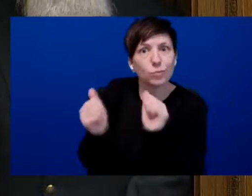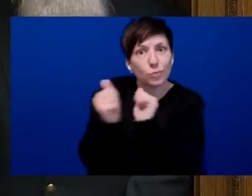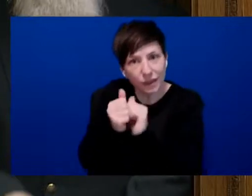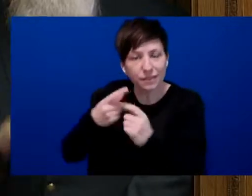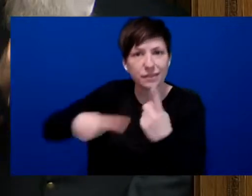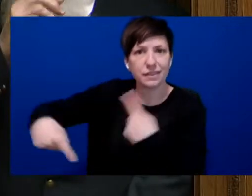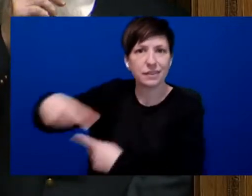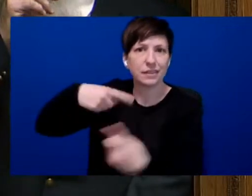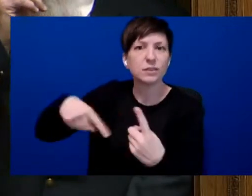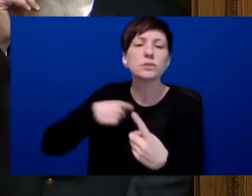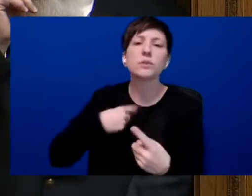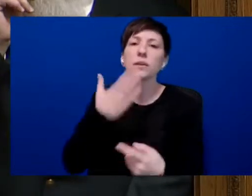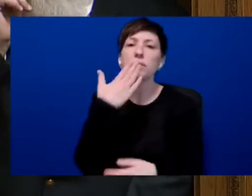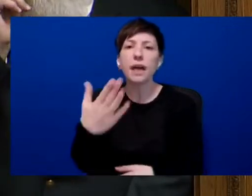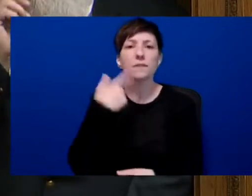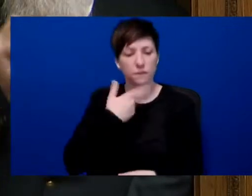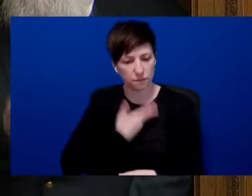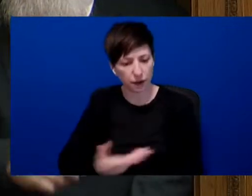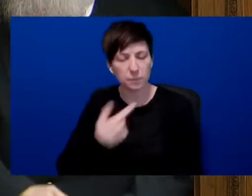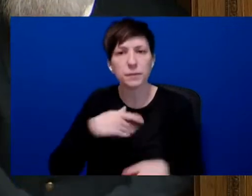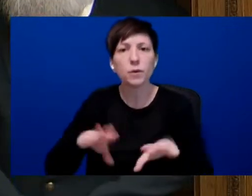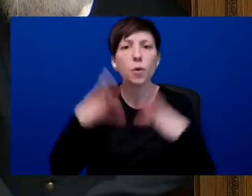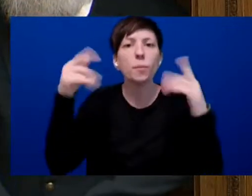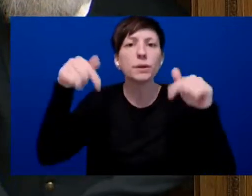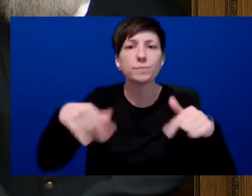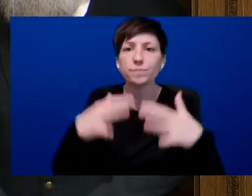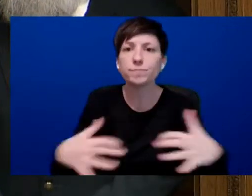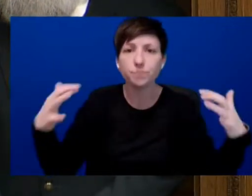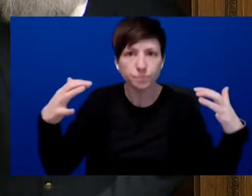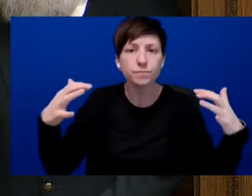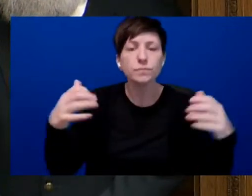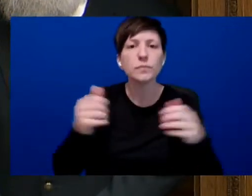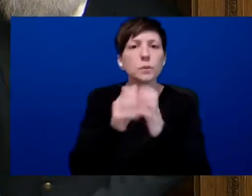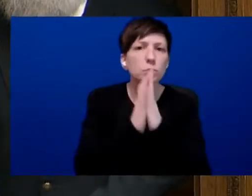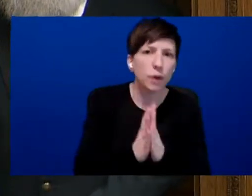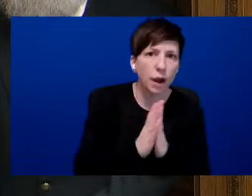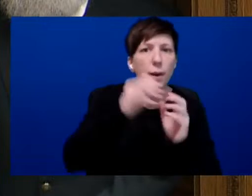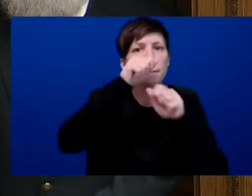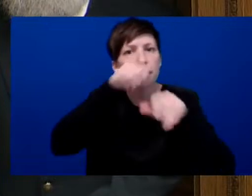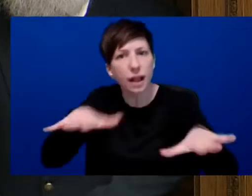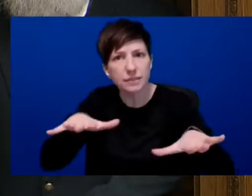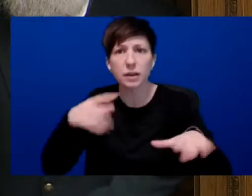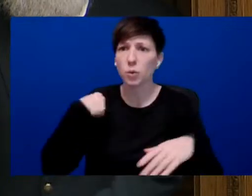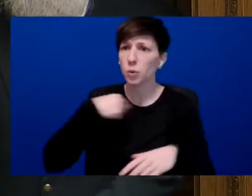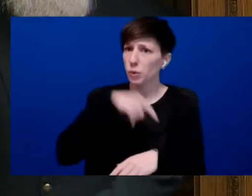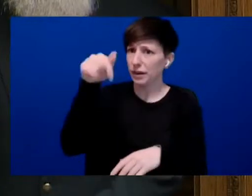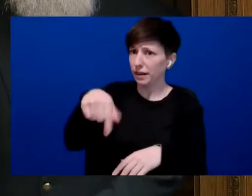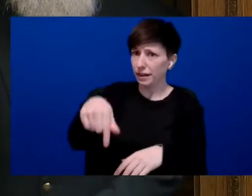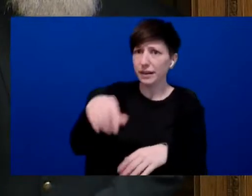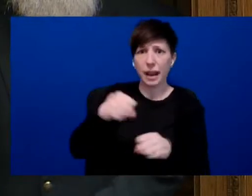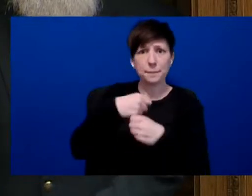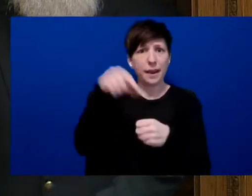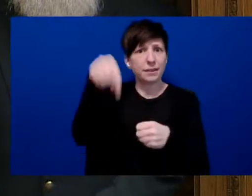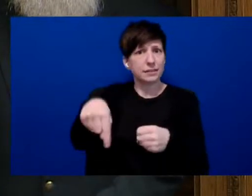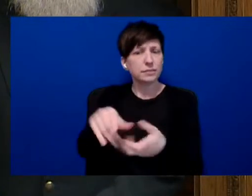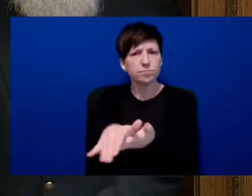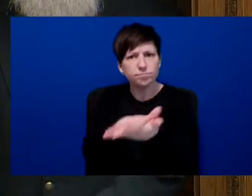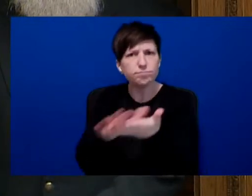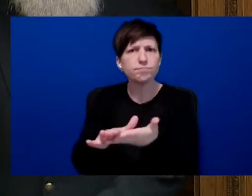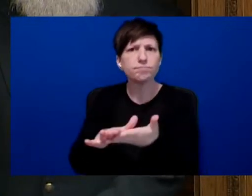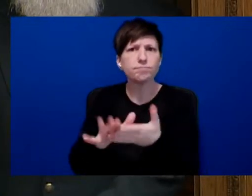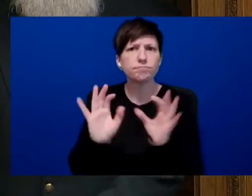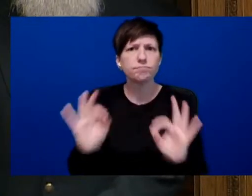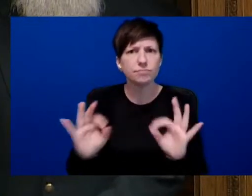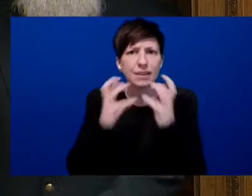whole province, and we have the possibility of making this house a sacred house. And I'm